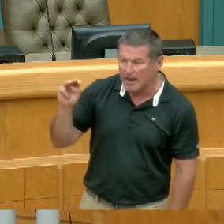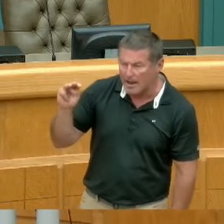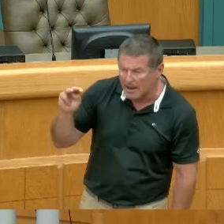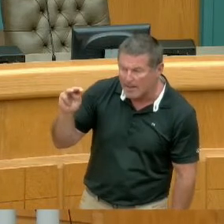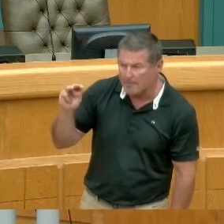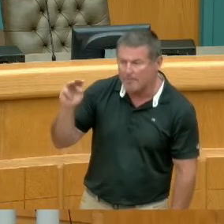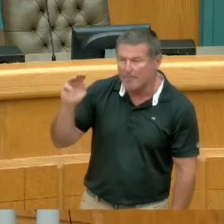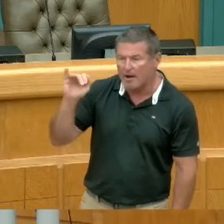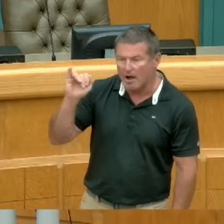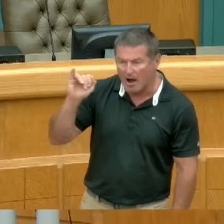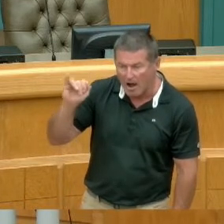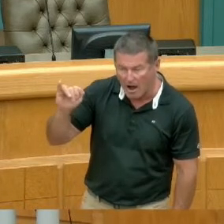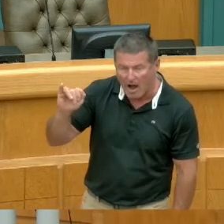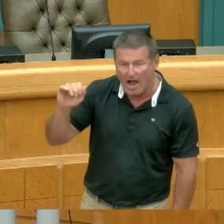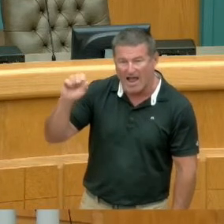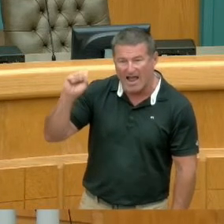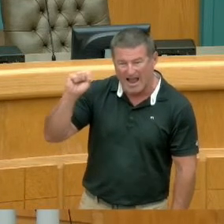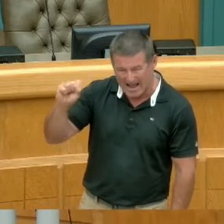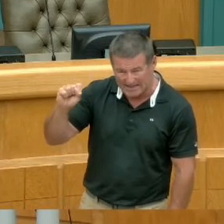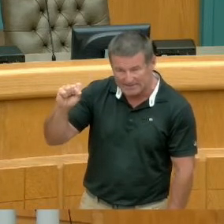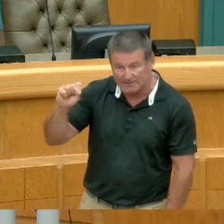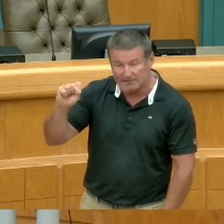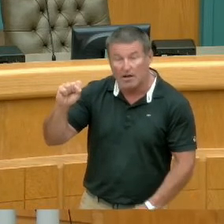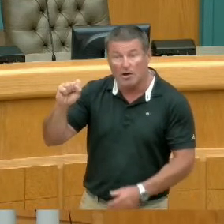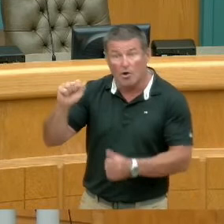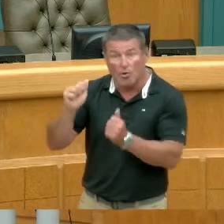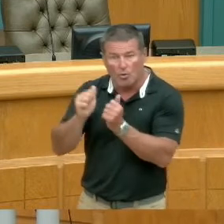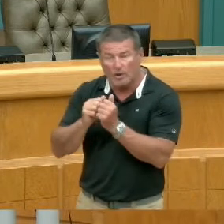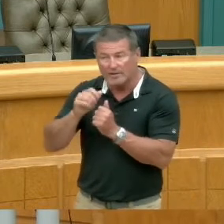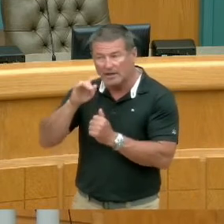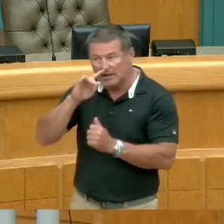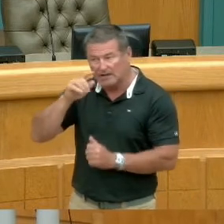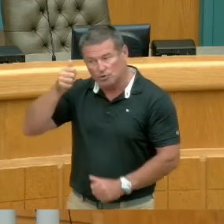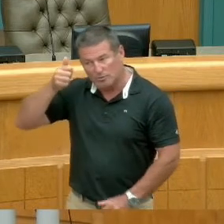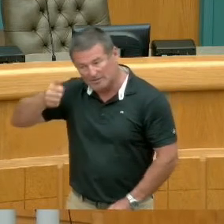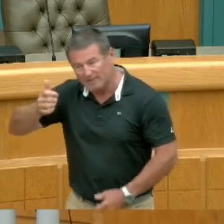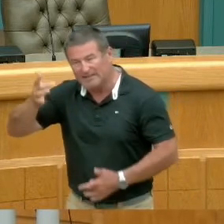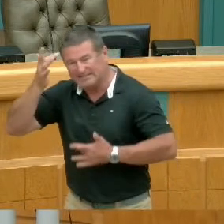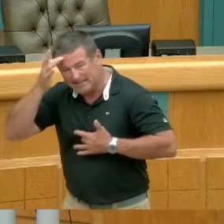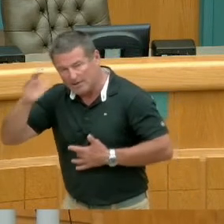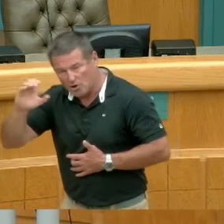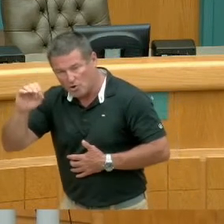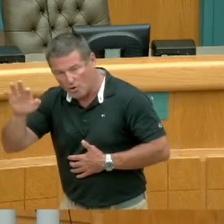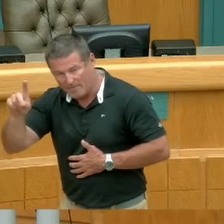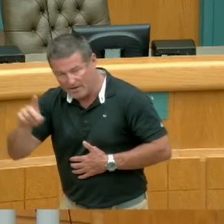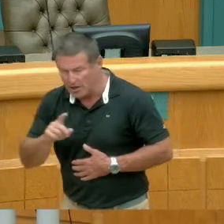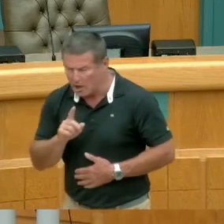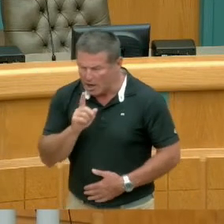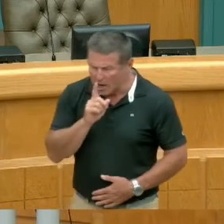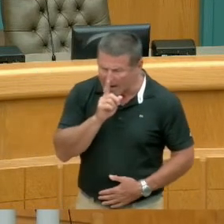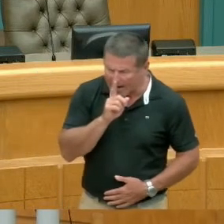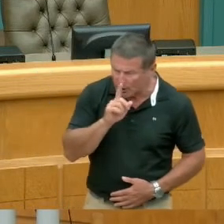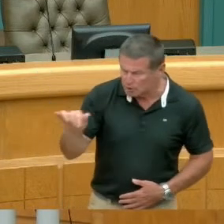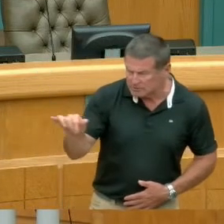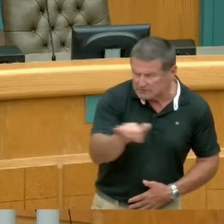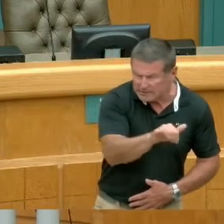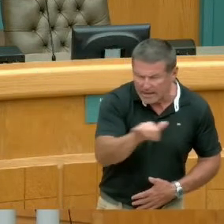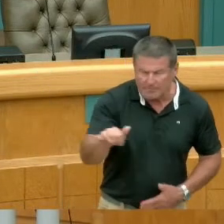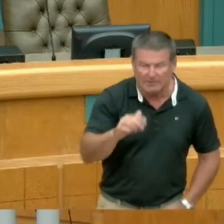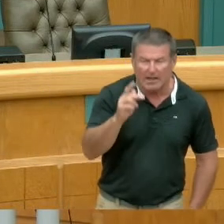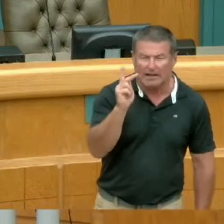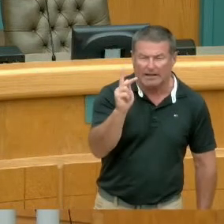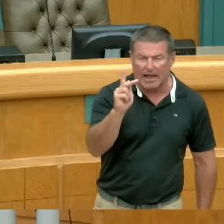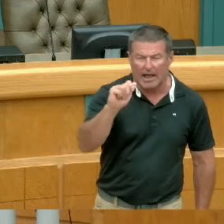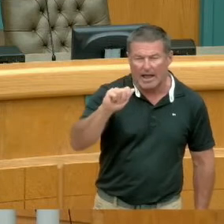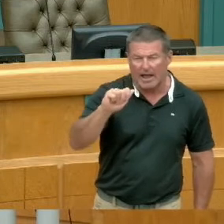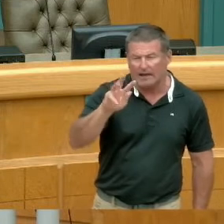multisystem inflammatory syndrome, in children with COVID-19 positive. They have what looks like Kawasaki disease. The features